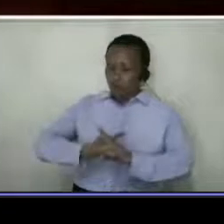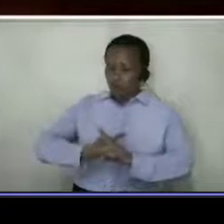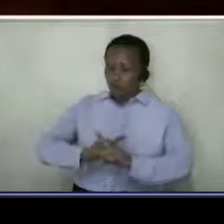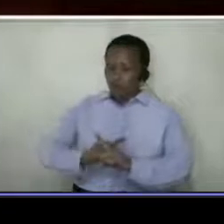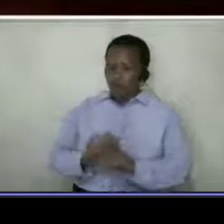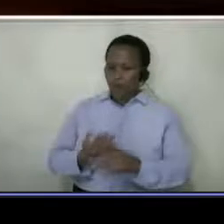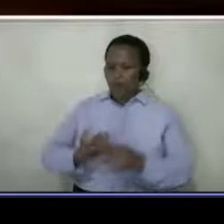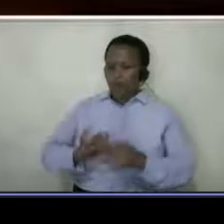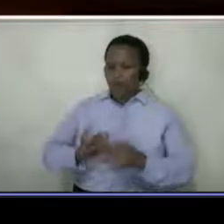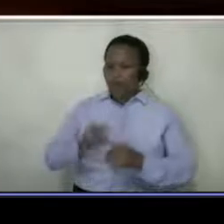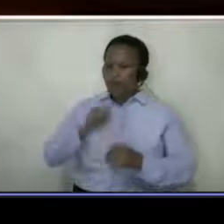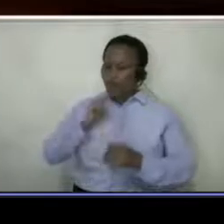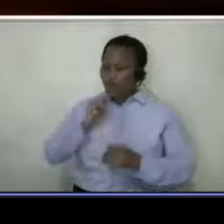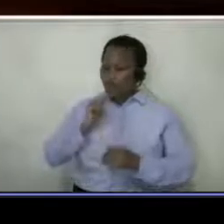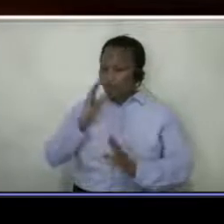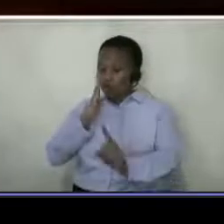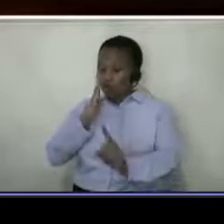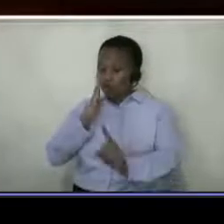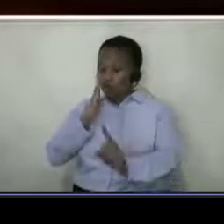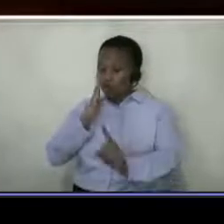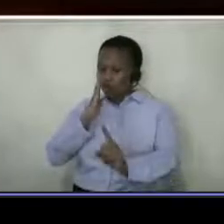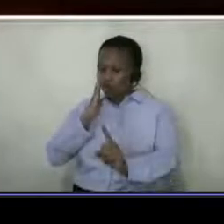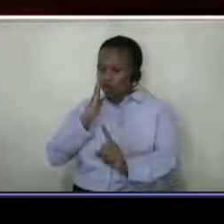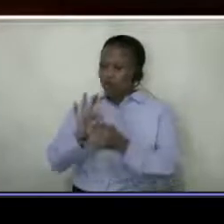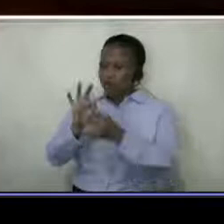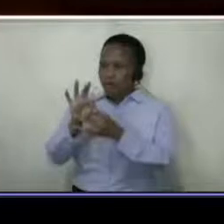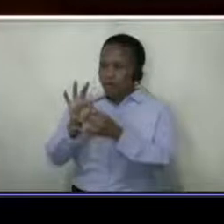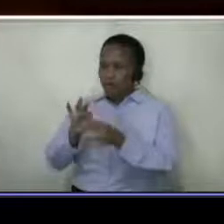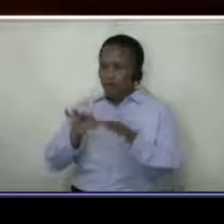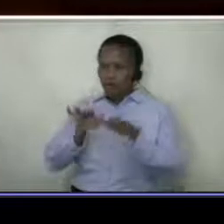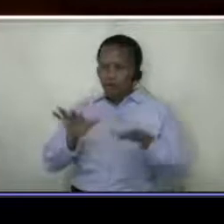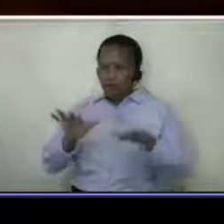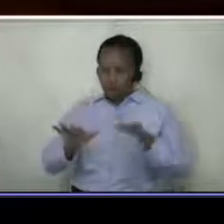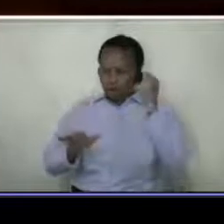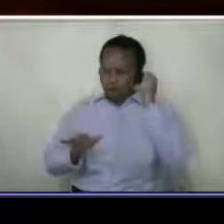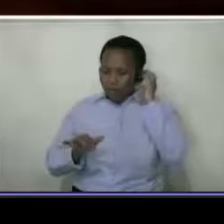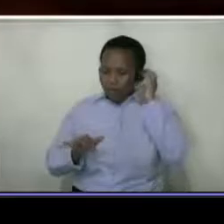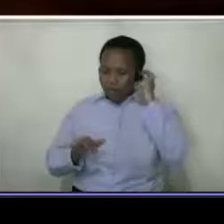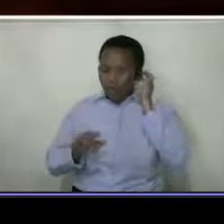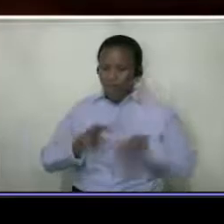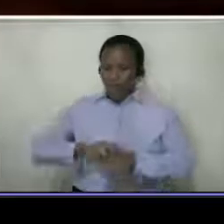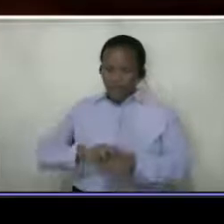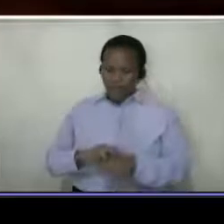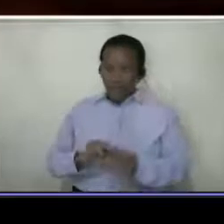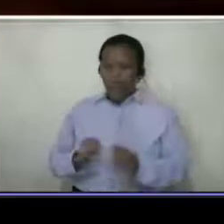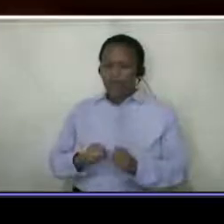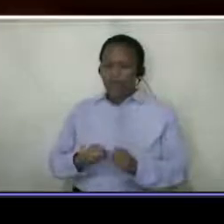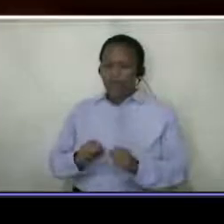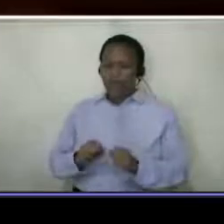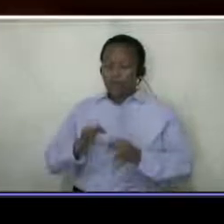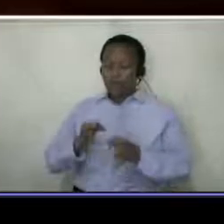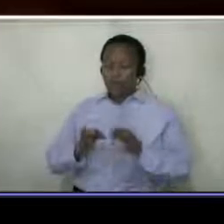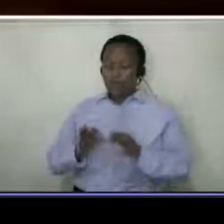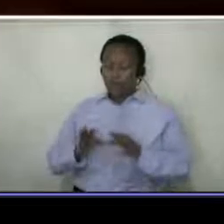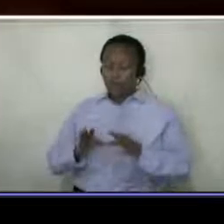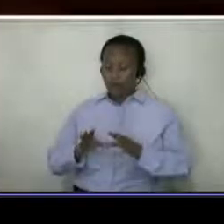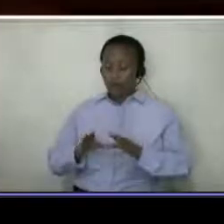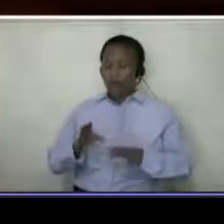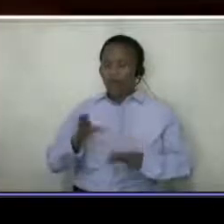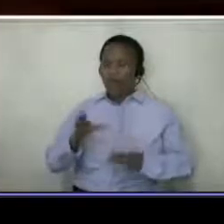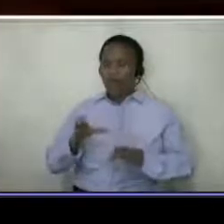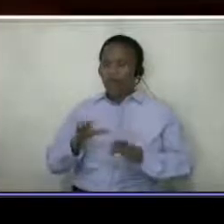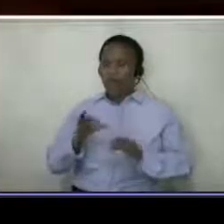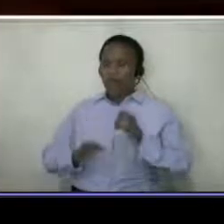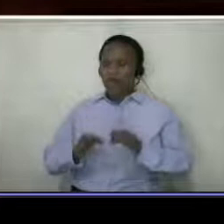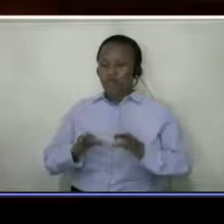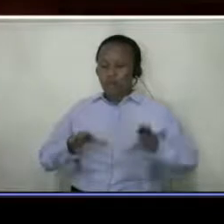directly relate to the needs of the people, such as court cases between parties. Political parties which wish to challenge their